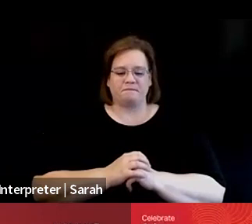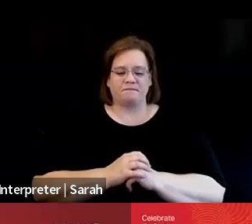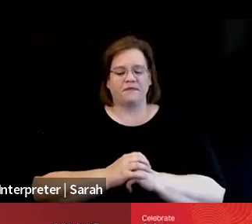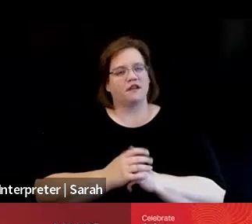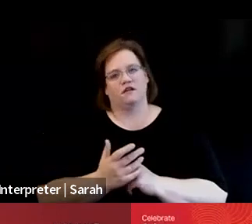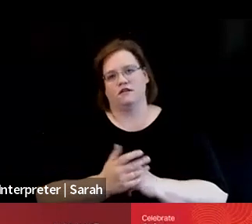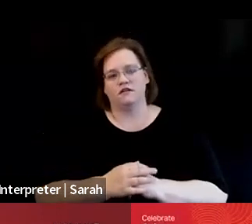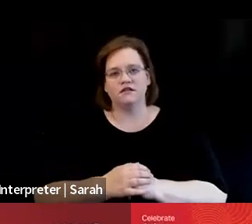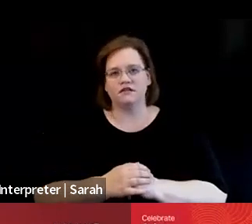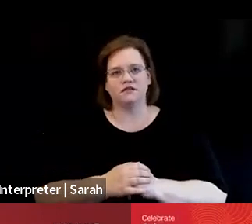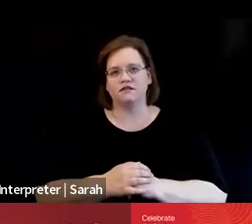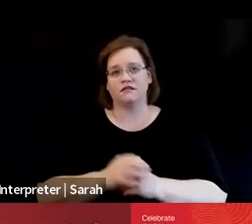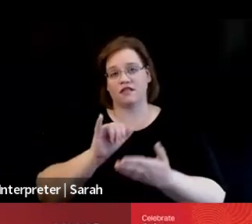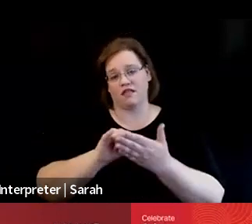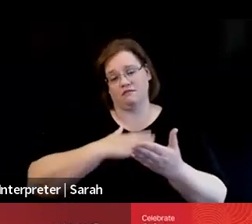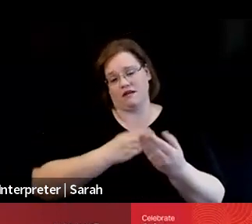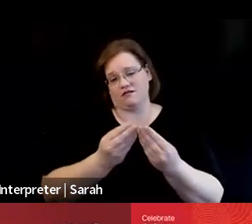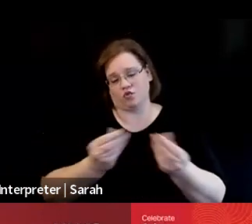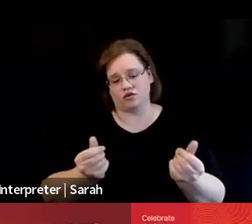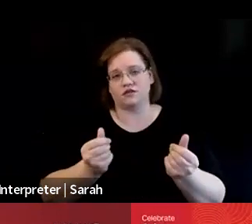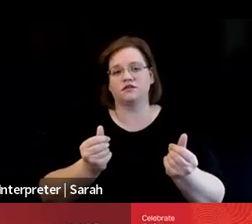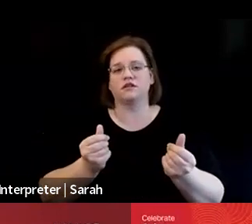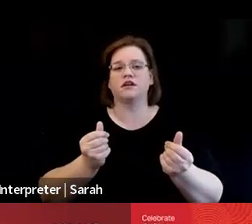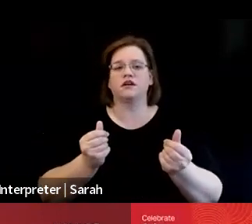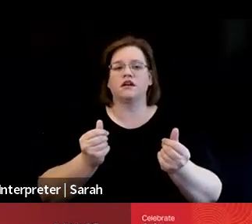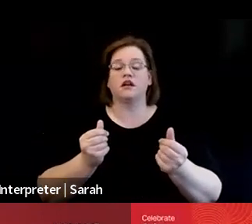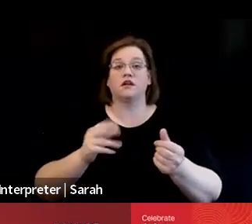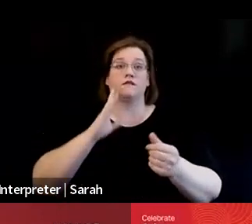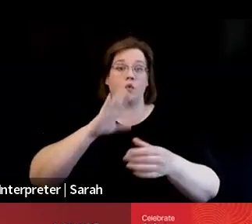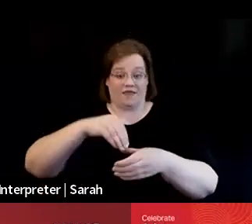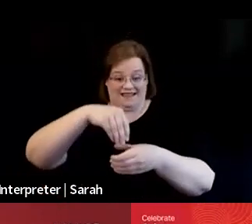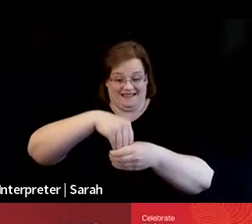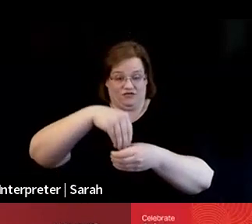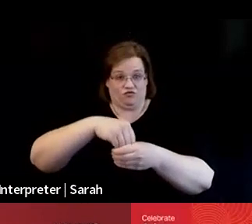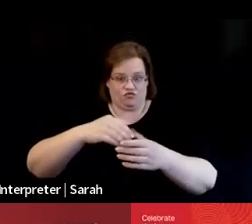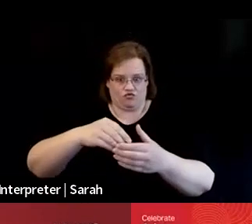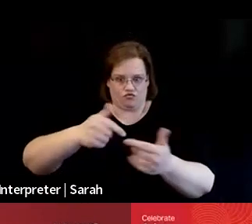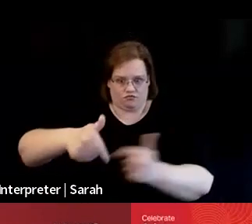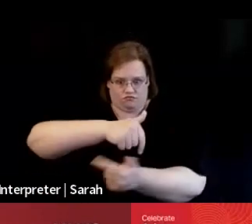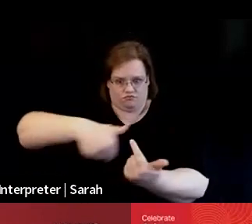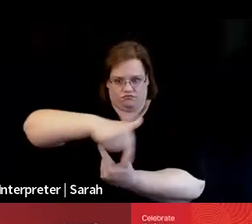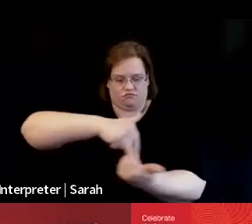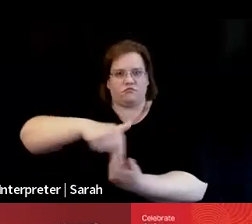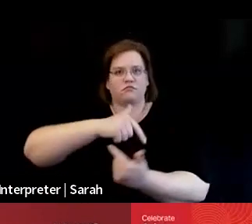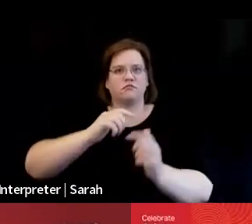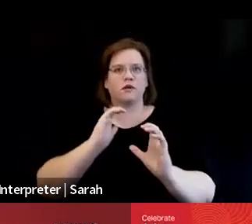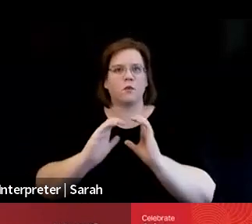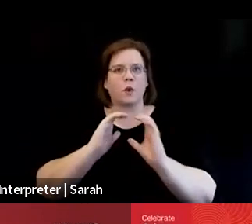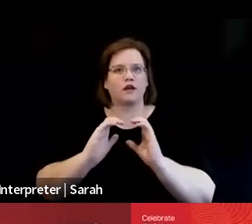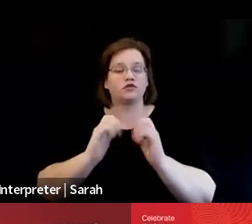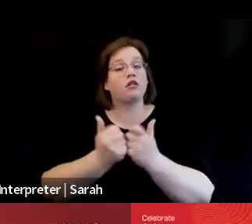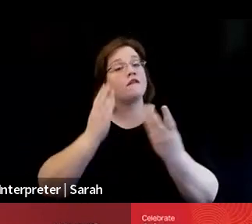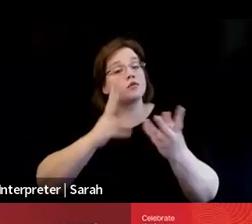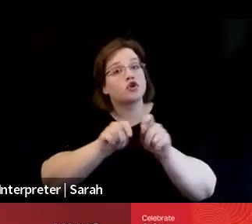Yeah, those would be my solutions. And then within the internal communication channels of institutions, there's also a lot of information that could be